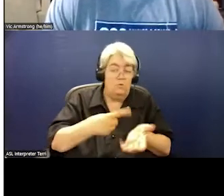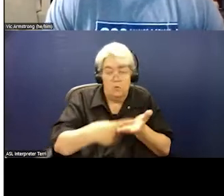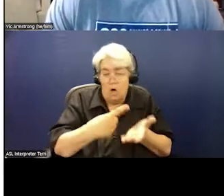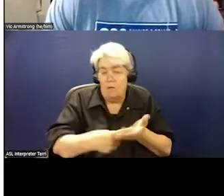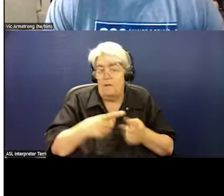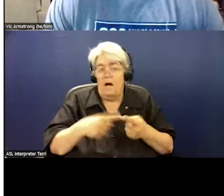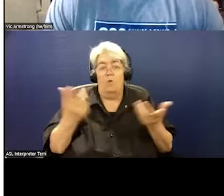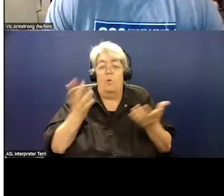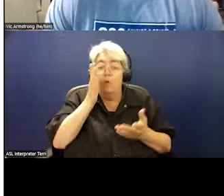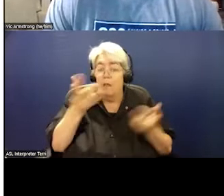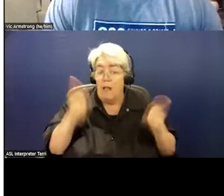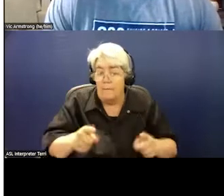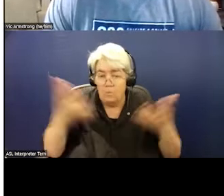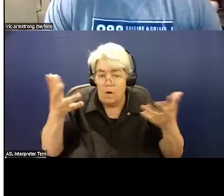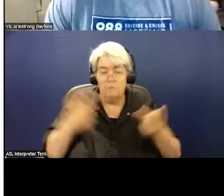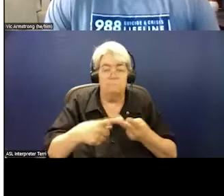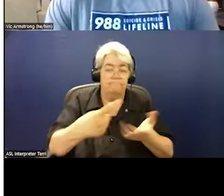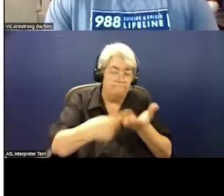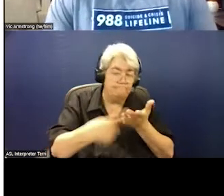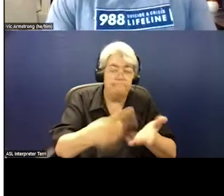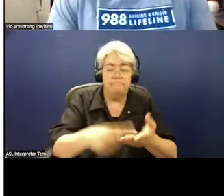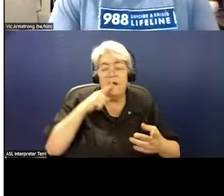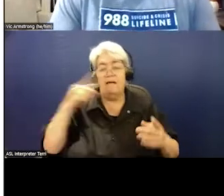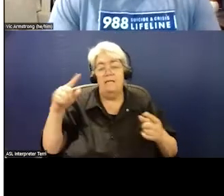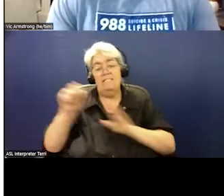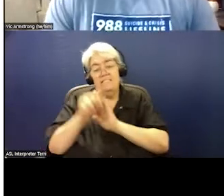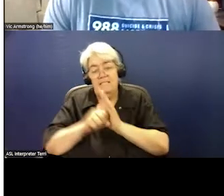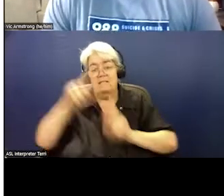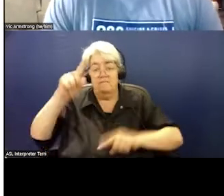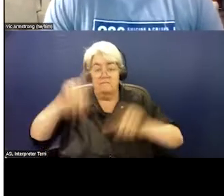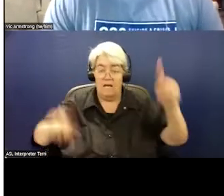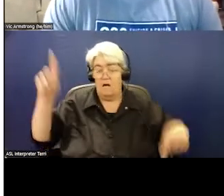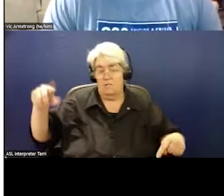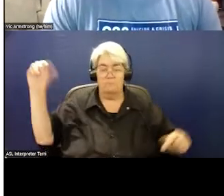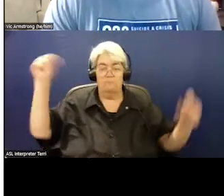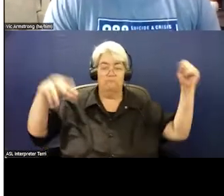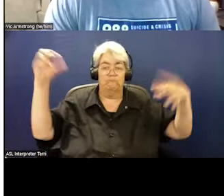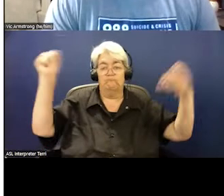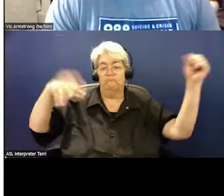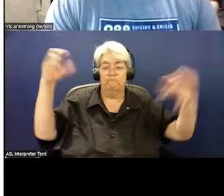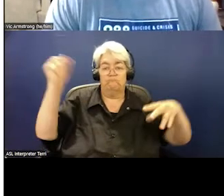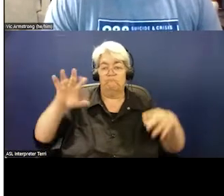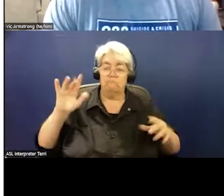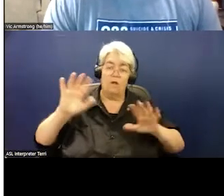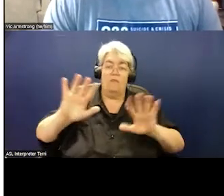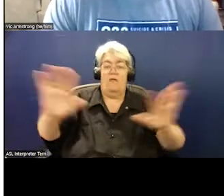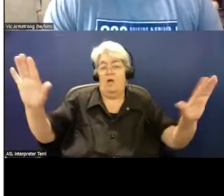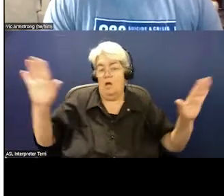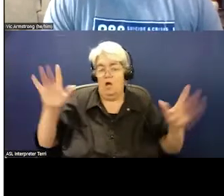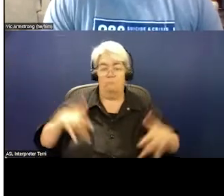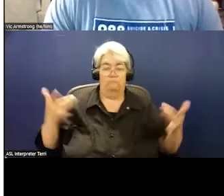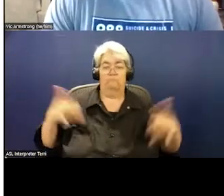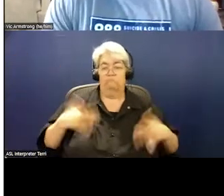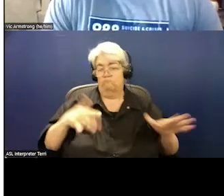be expected, where we continue to share updates from the different states and different communities, and where we attempt to keep you informed about all